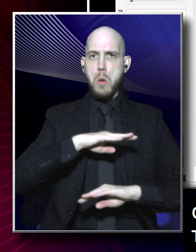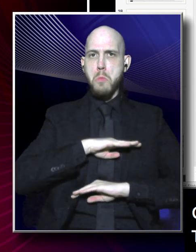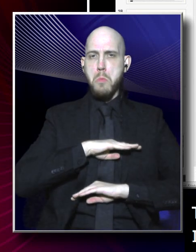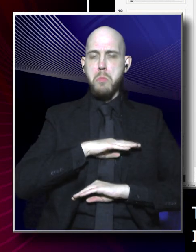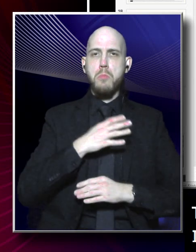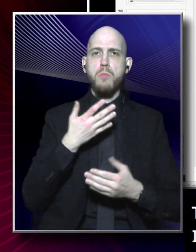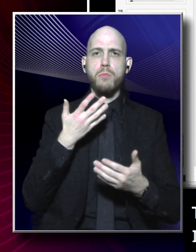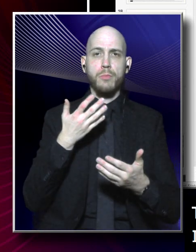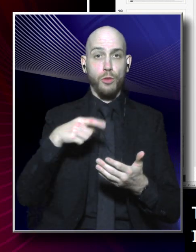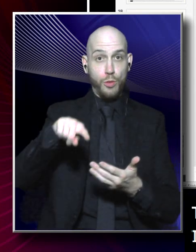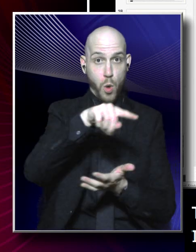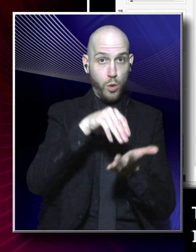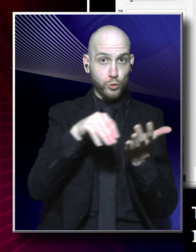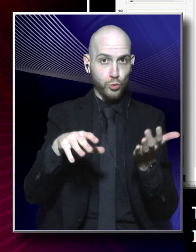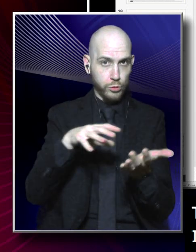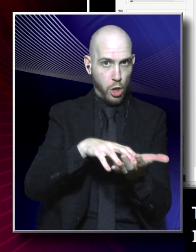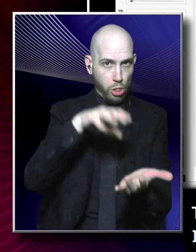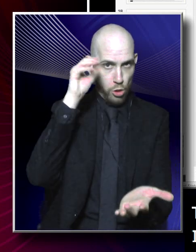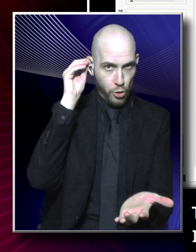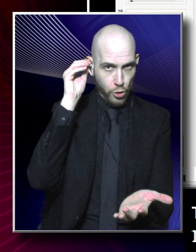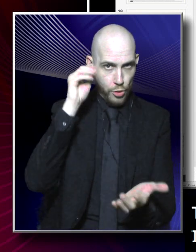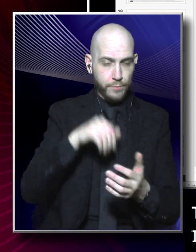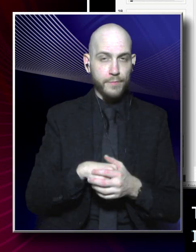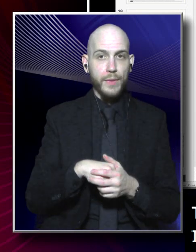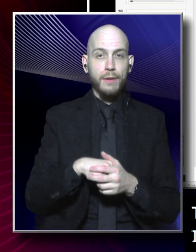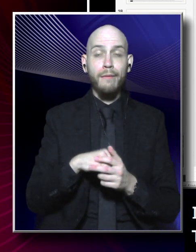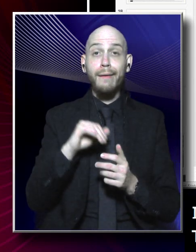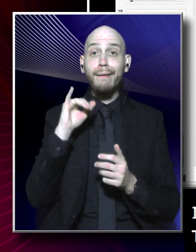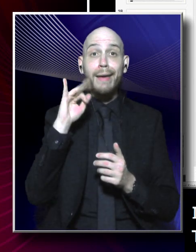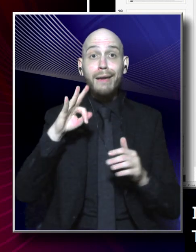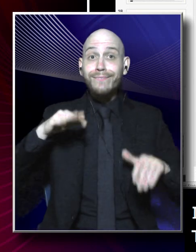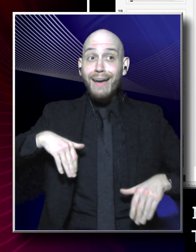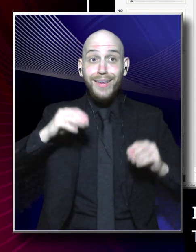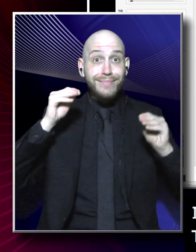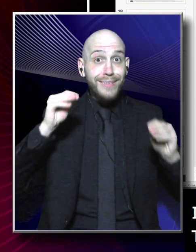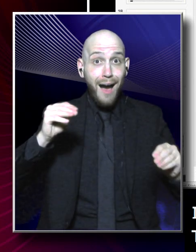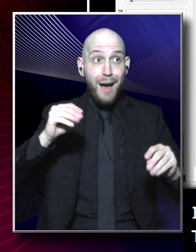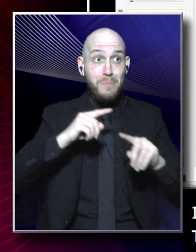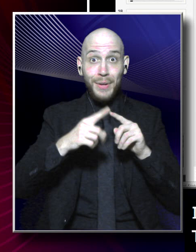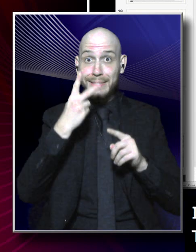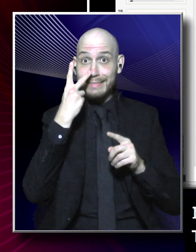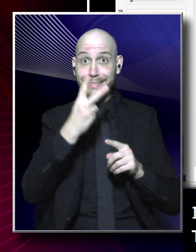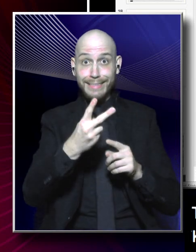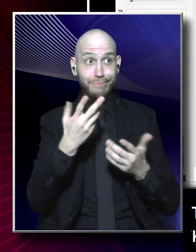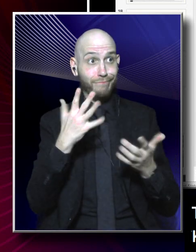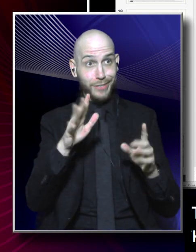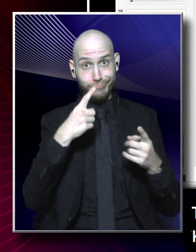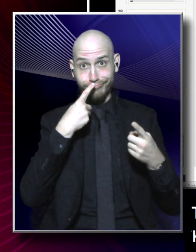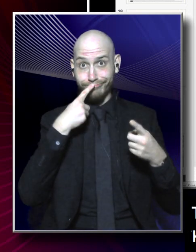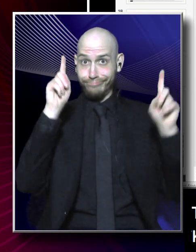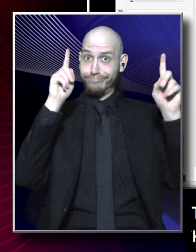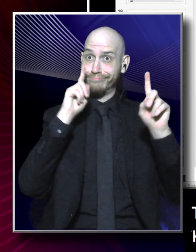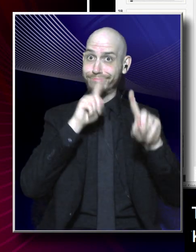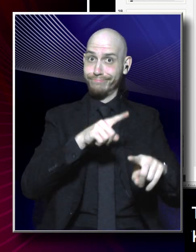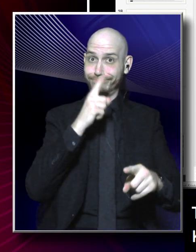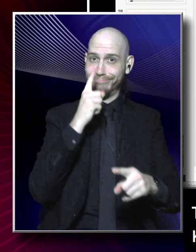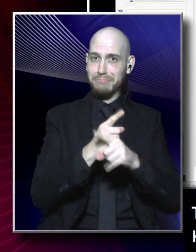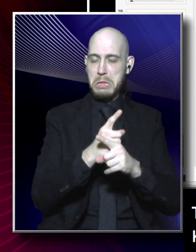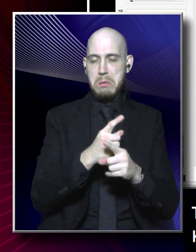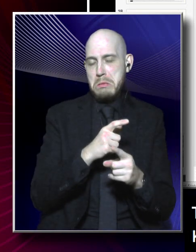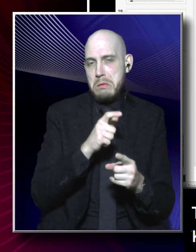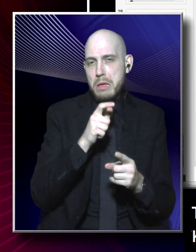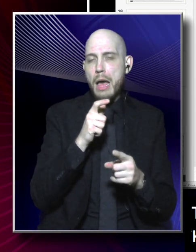taught that yet, I might not spend that much time on it knowing that my kids already know it. Whereas if you look at question number